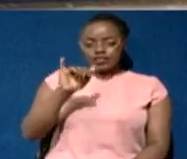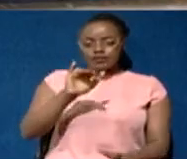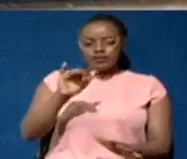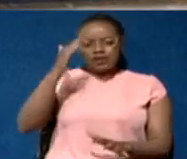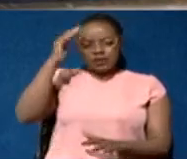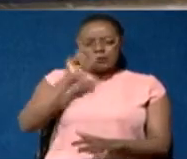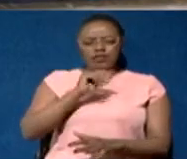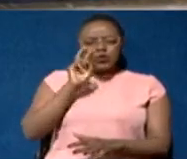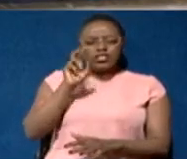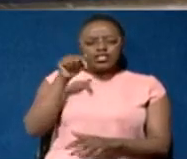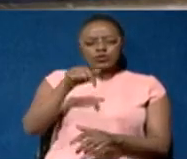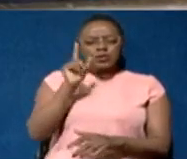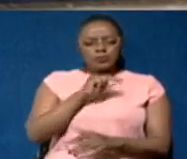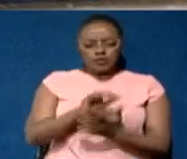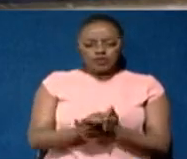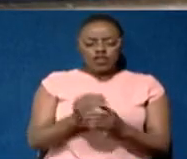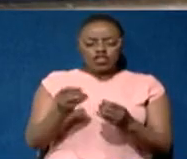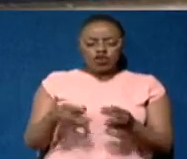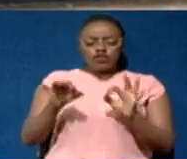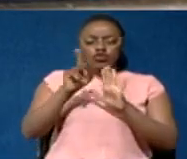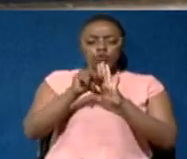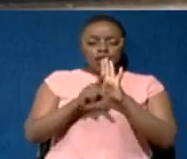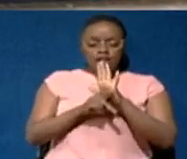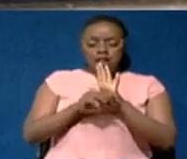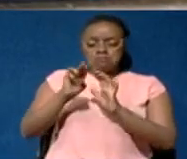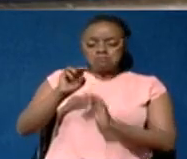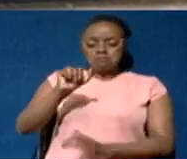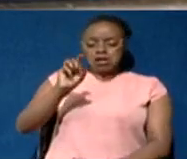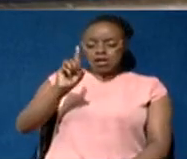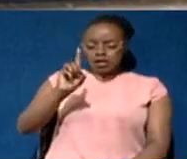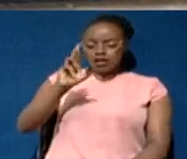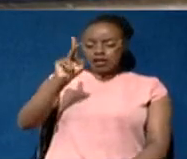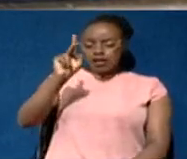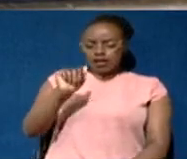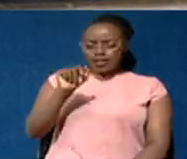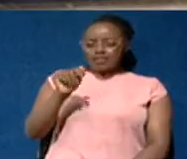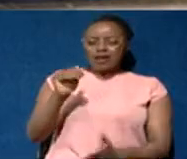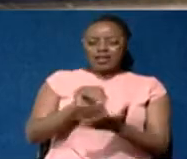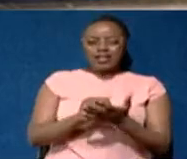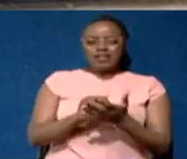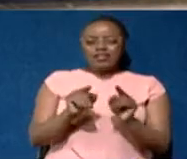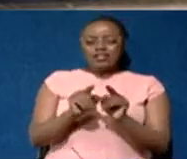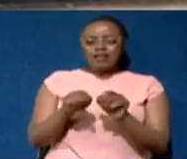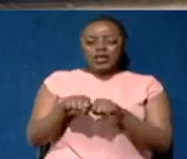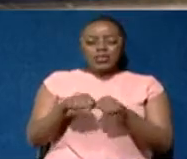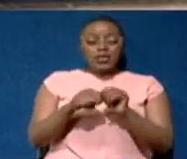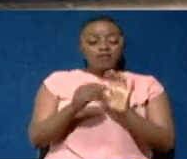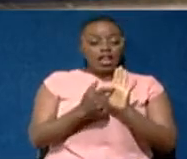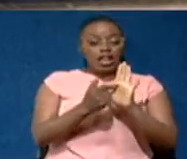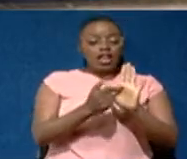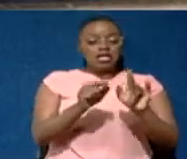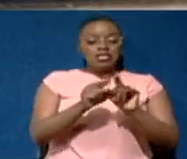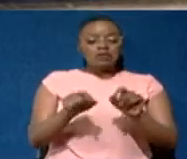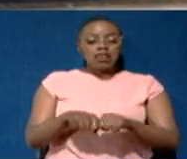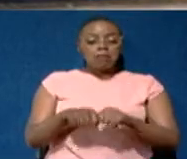And I don't know if you noticed this today, but the official protocol at the Madaraka Day celebrations was once again the clearest illustration of